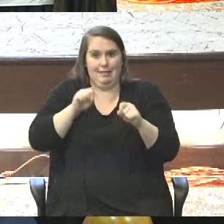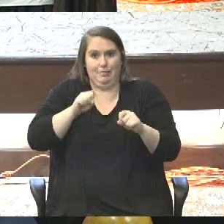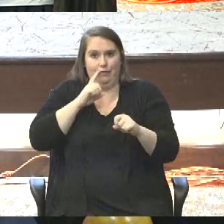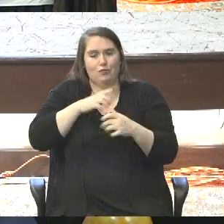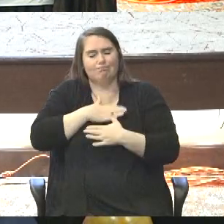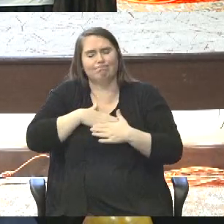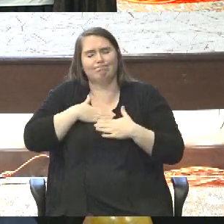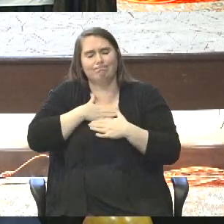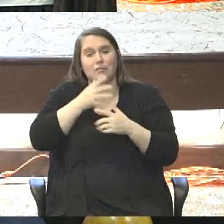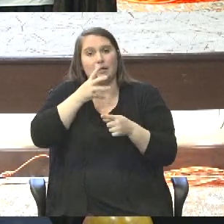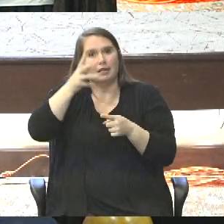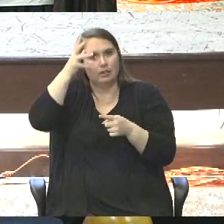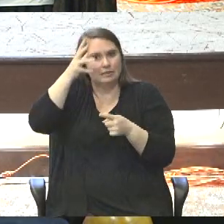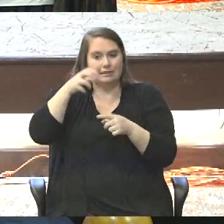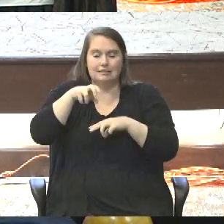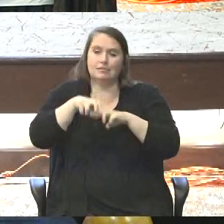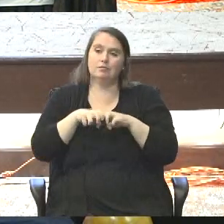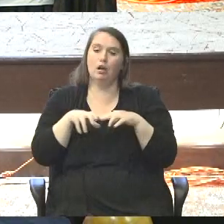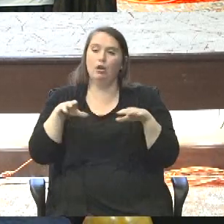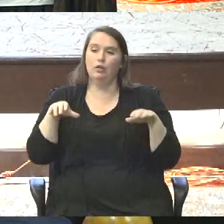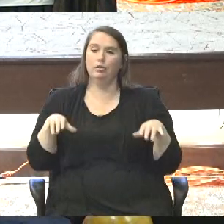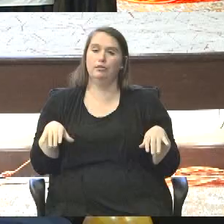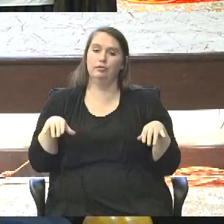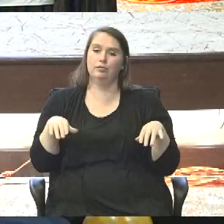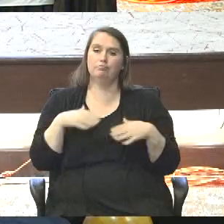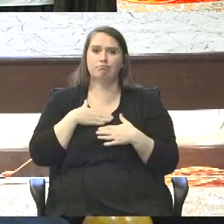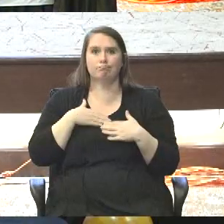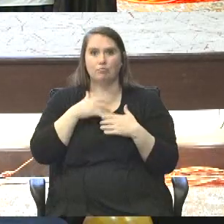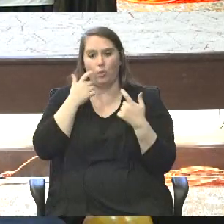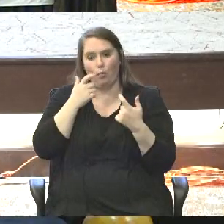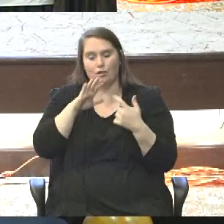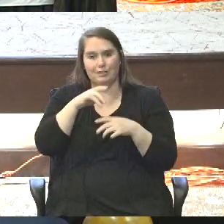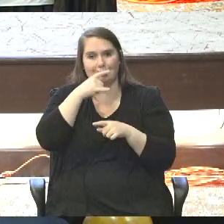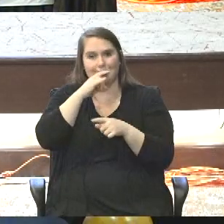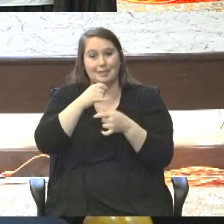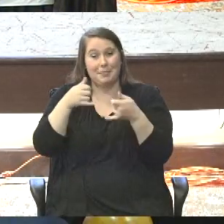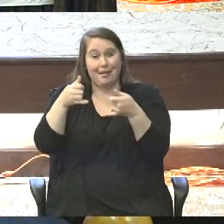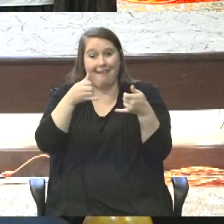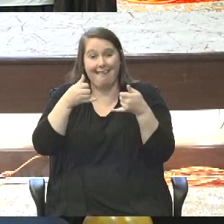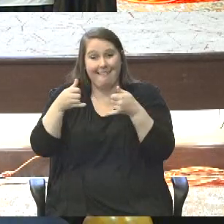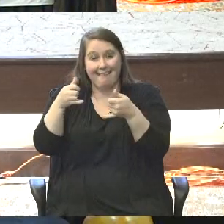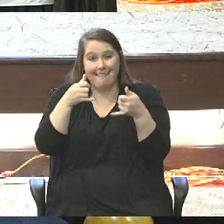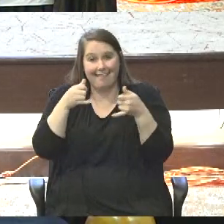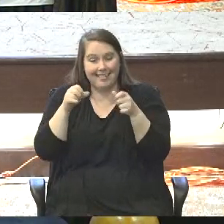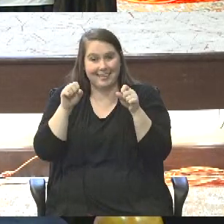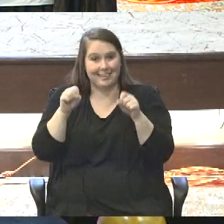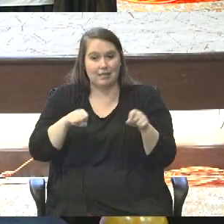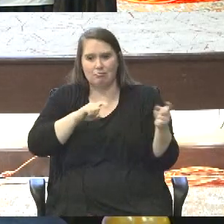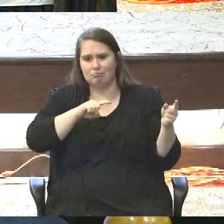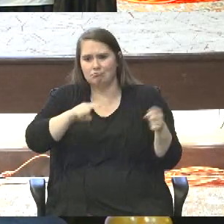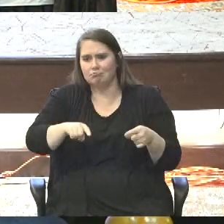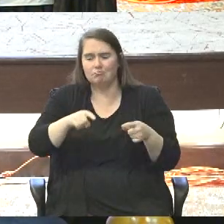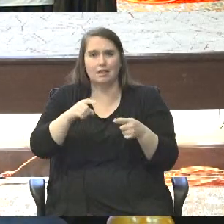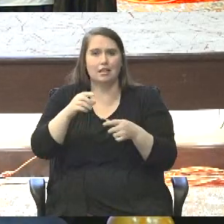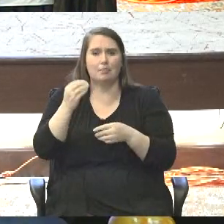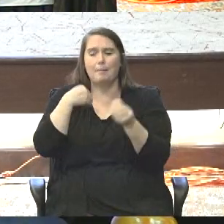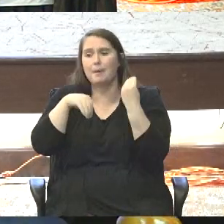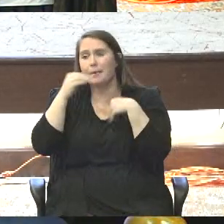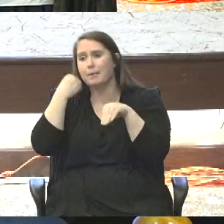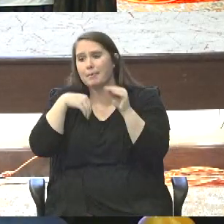going to be able to sit there and enjoy watching their kids play there. Come out and have a picnic area